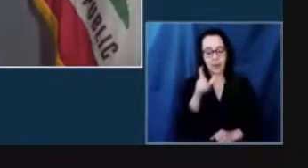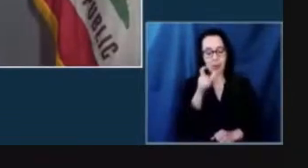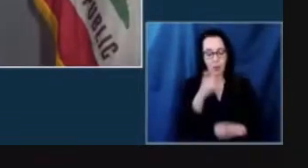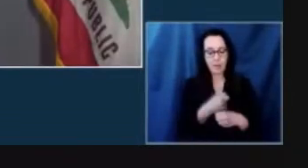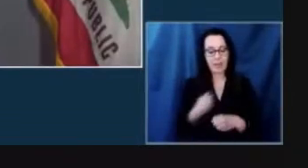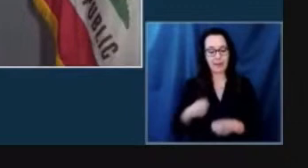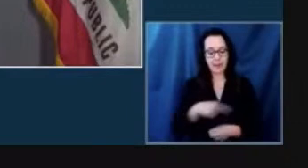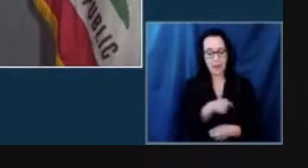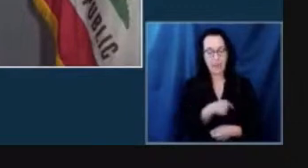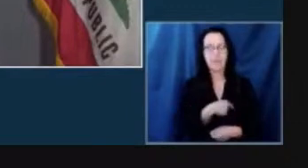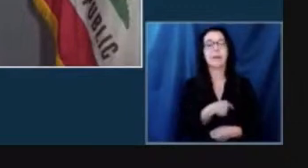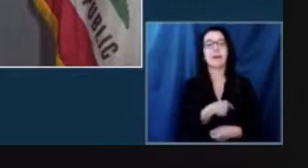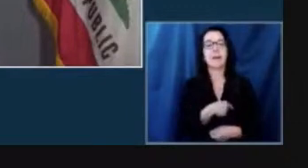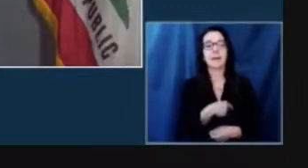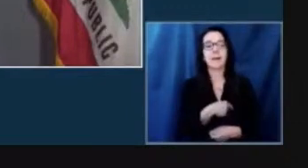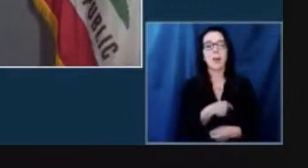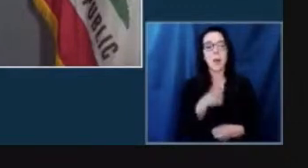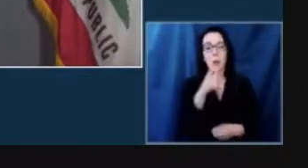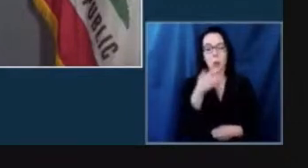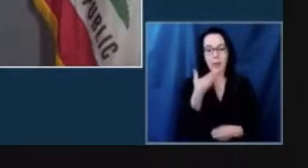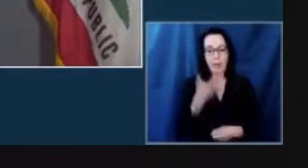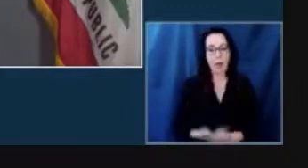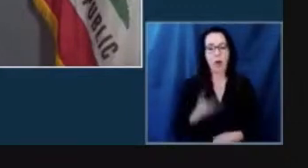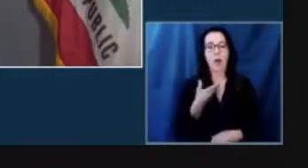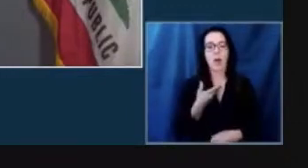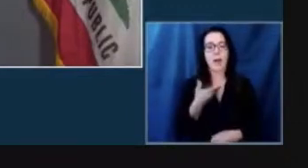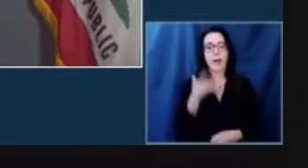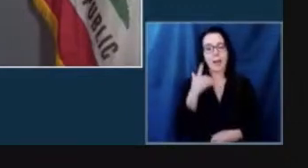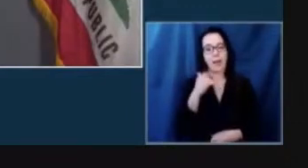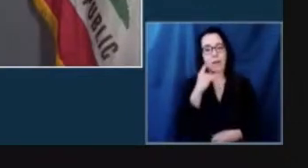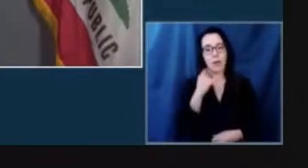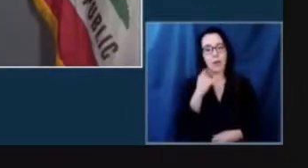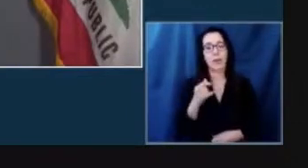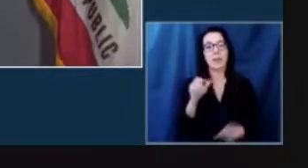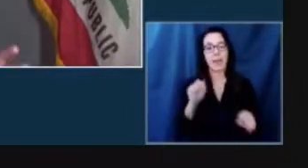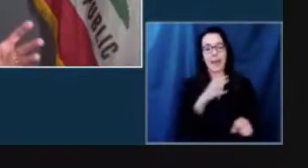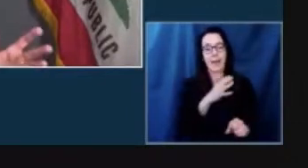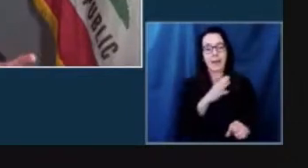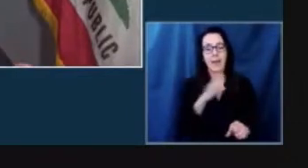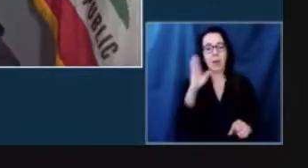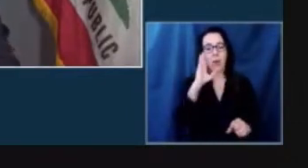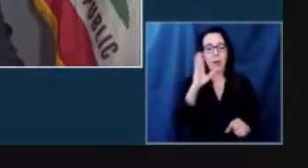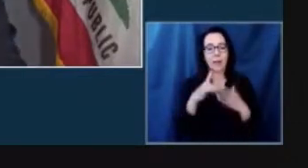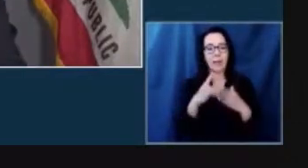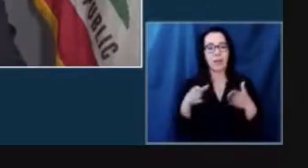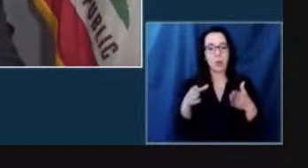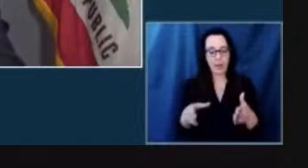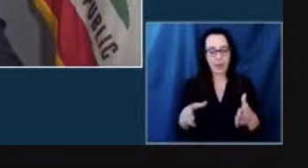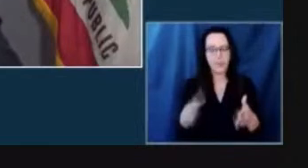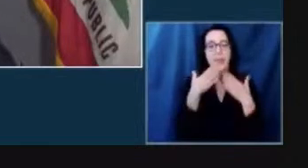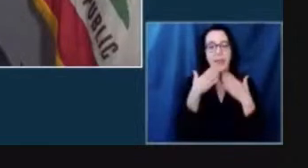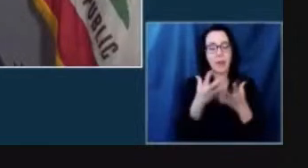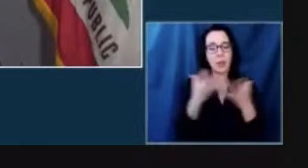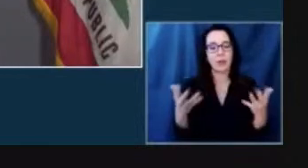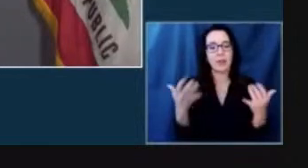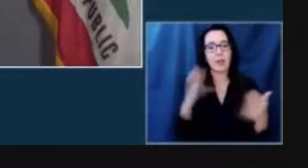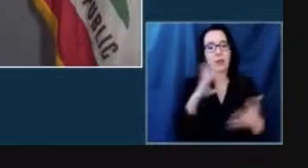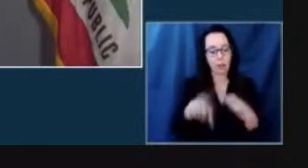California can and will lead the way. Thank you very much for that. And let me now talk